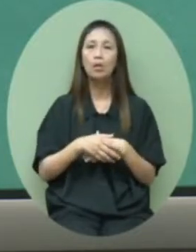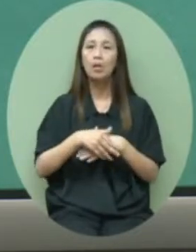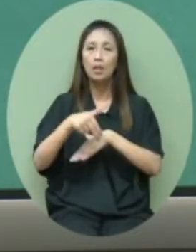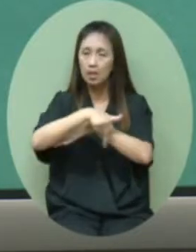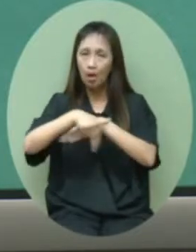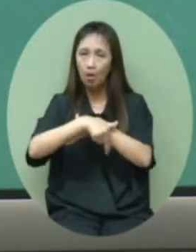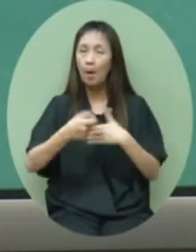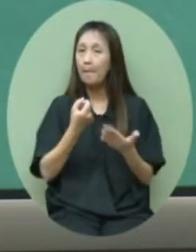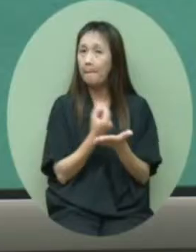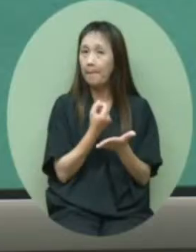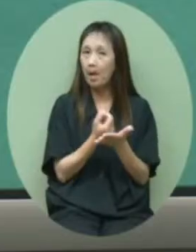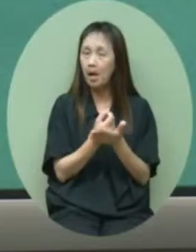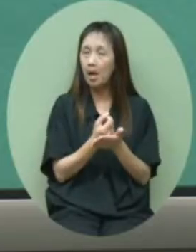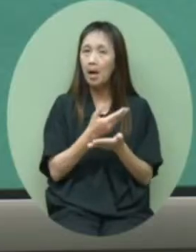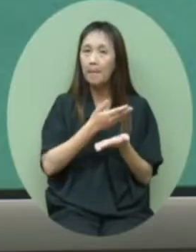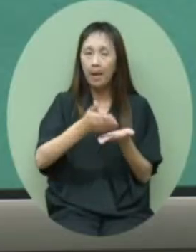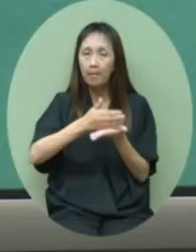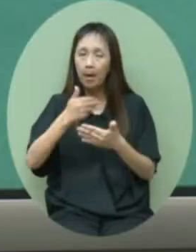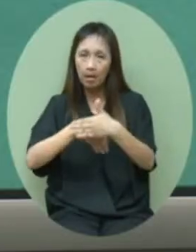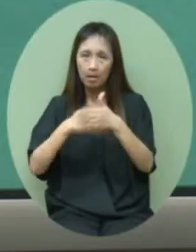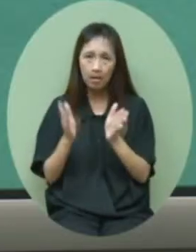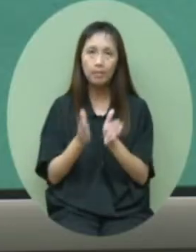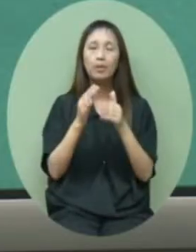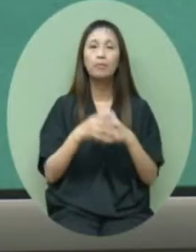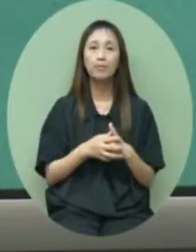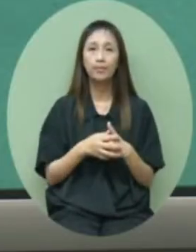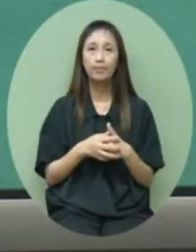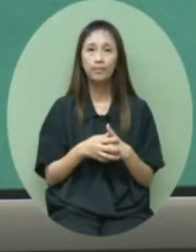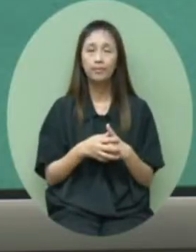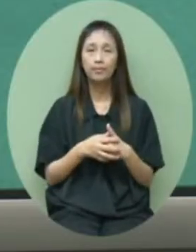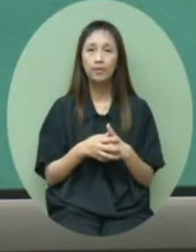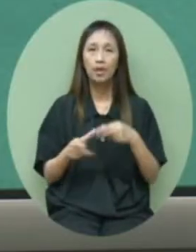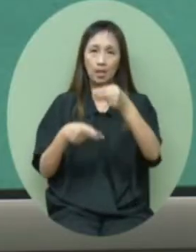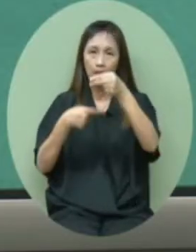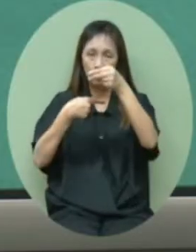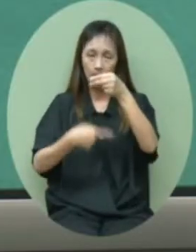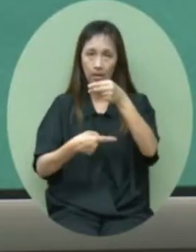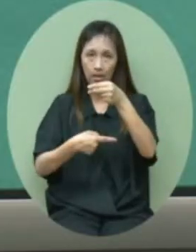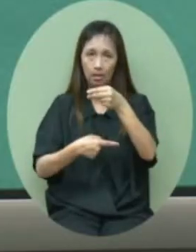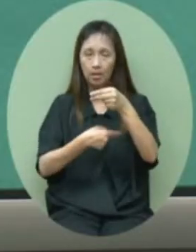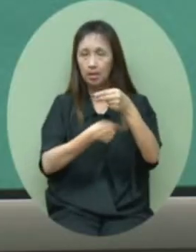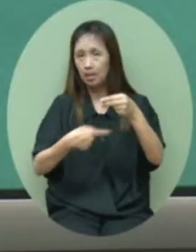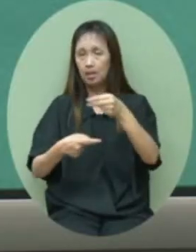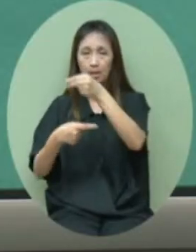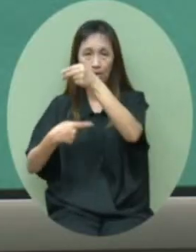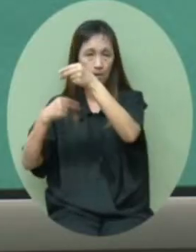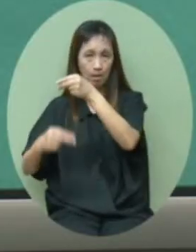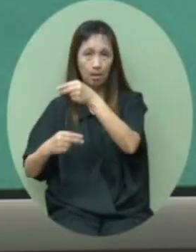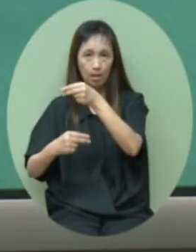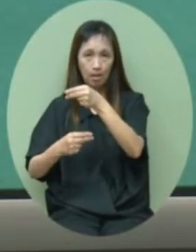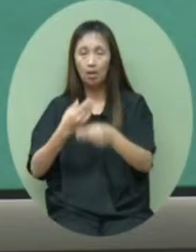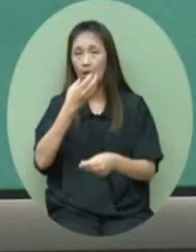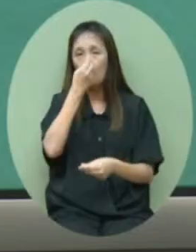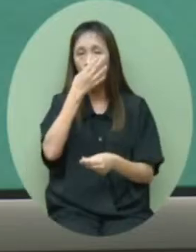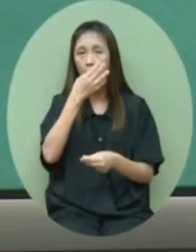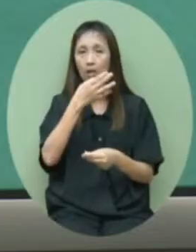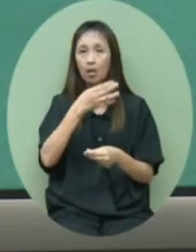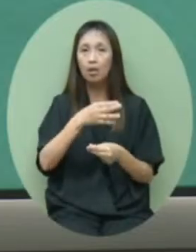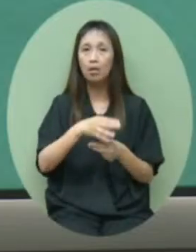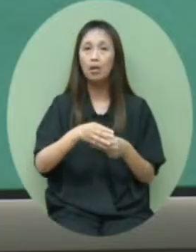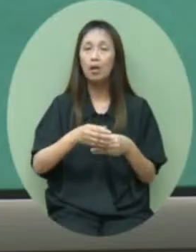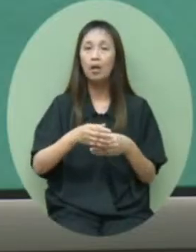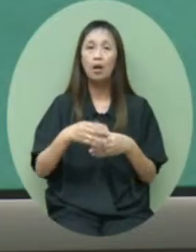the housing authority malls such as the Domain Mall, in Yau Tong, they will also